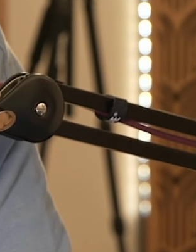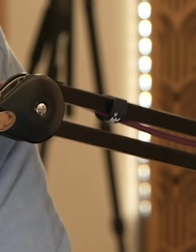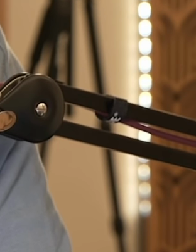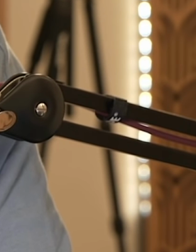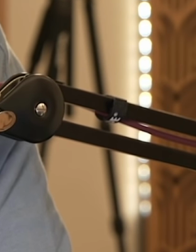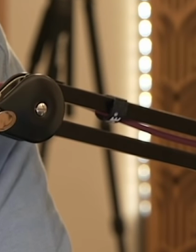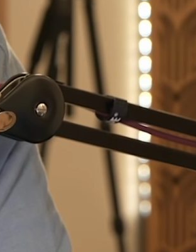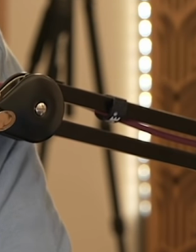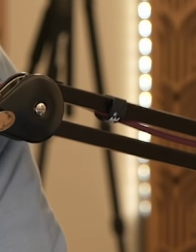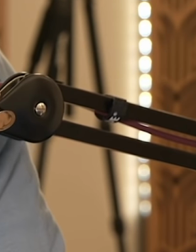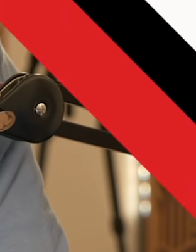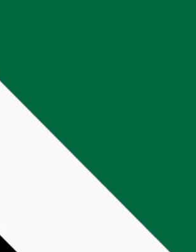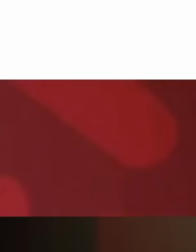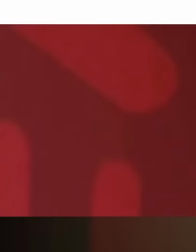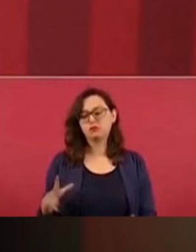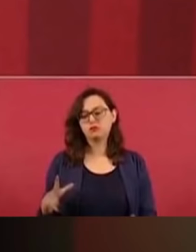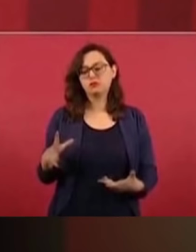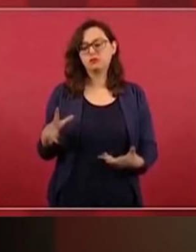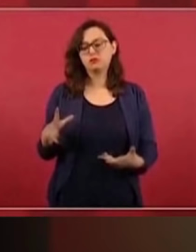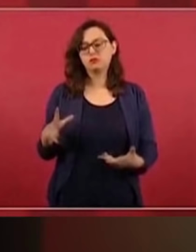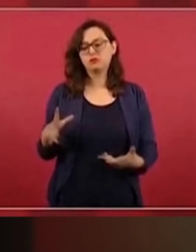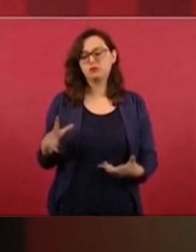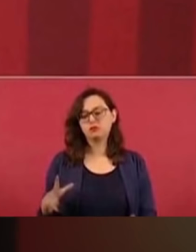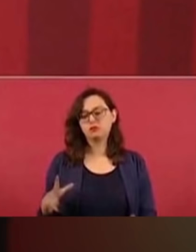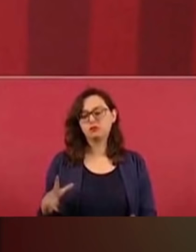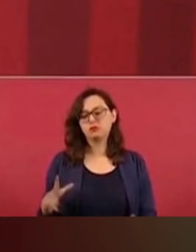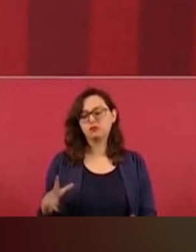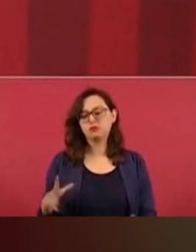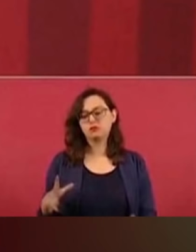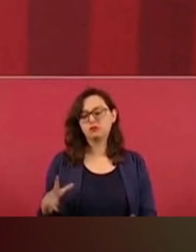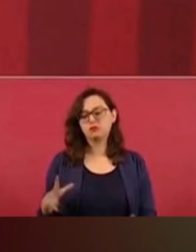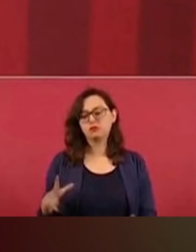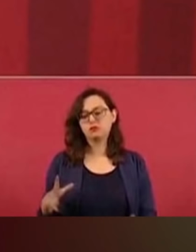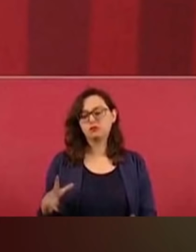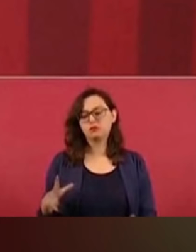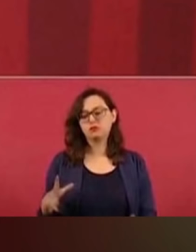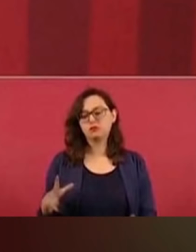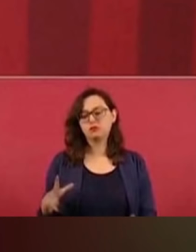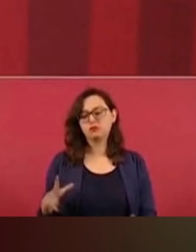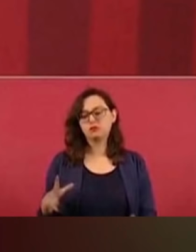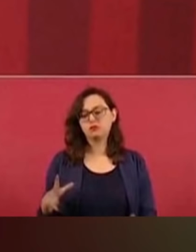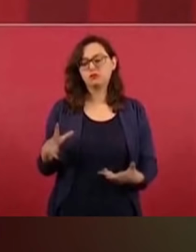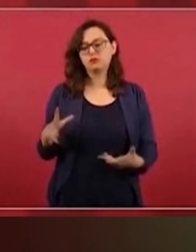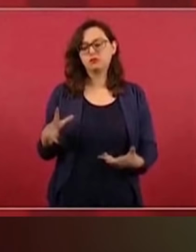Still stuck in the Cold War. Good on Mexico's president for standing up. Good on him.